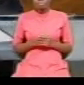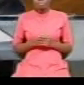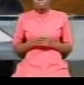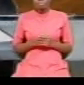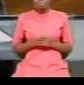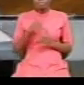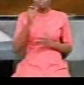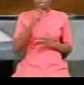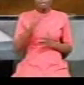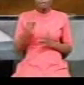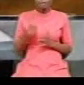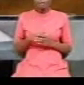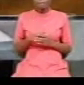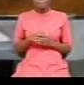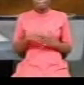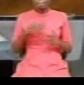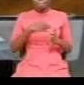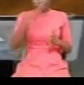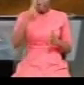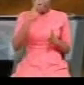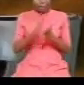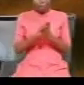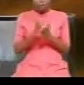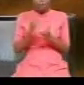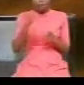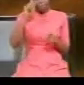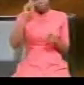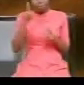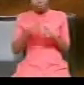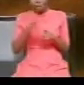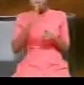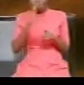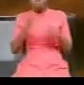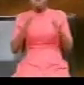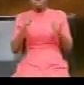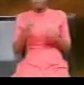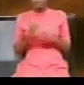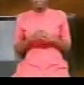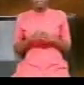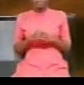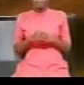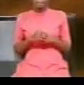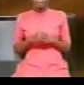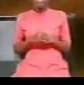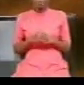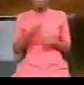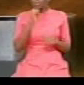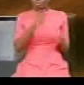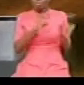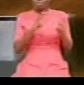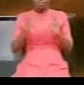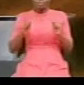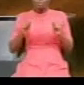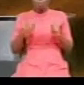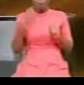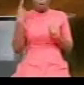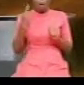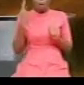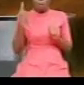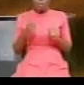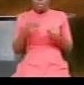verse 58. Therefore, my beloved brethren, be ye steadfast, unmovable,